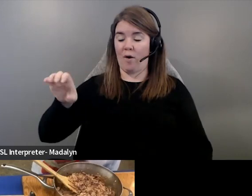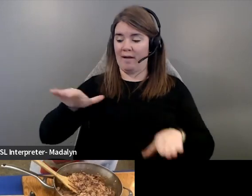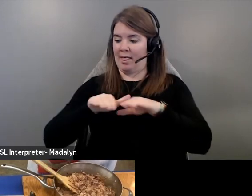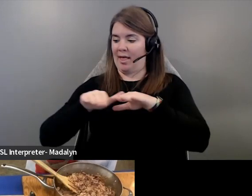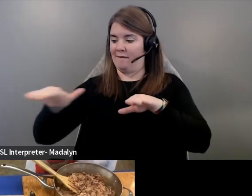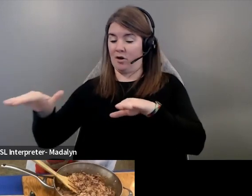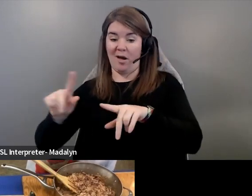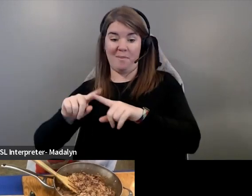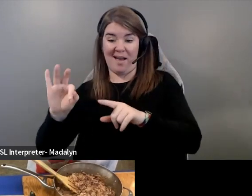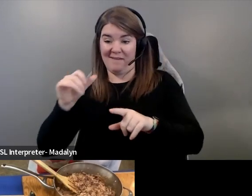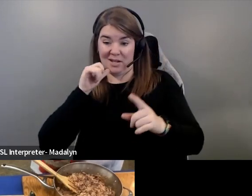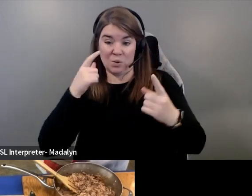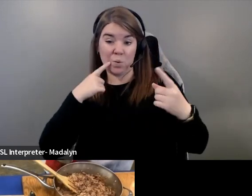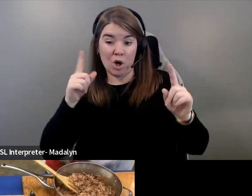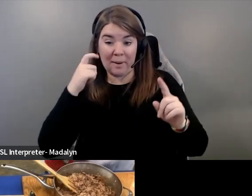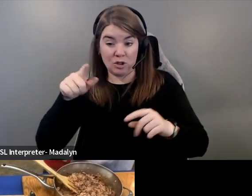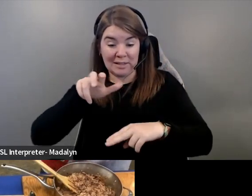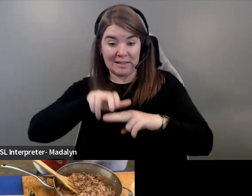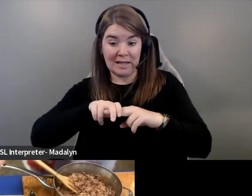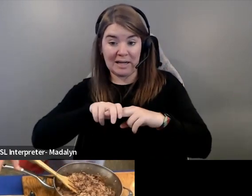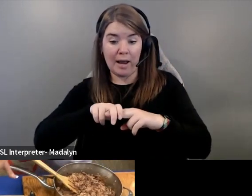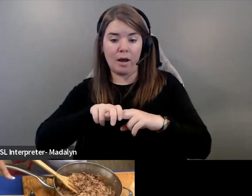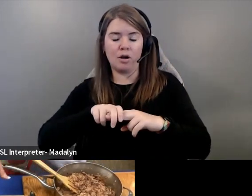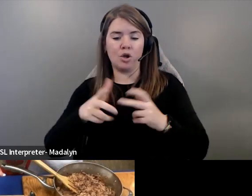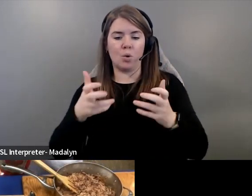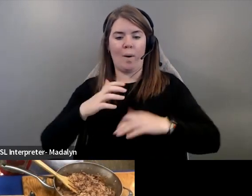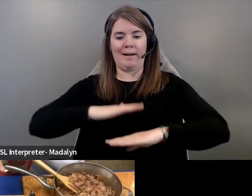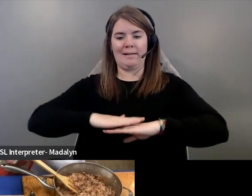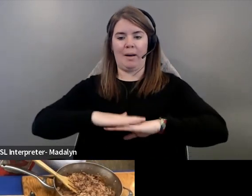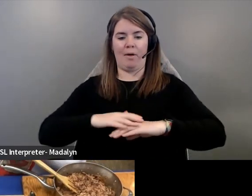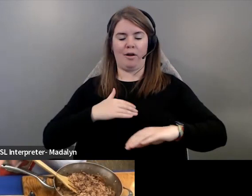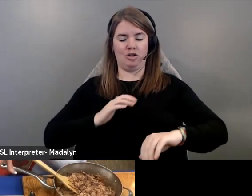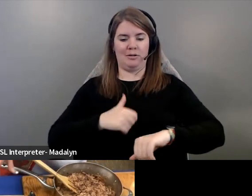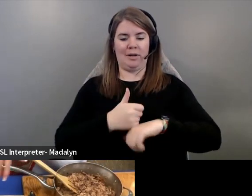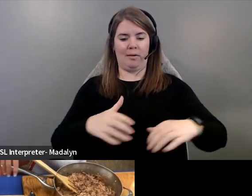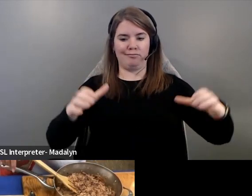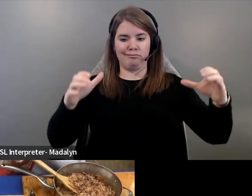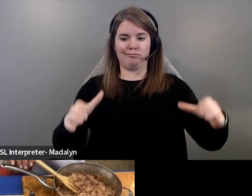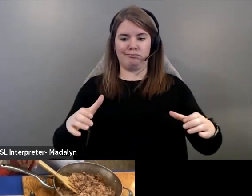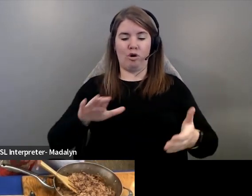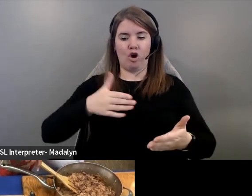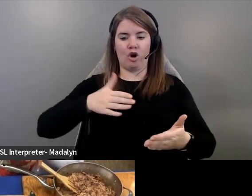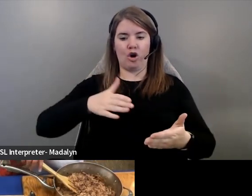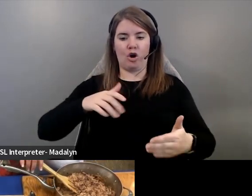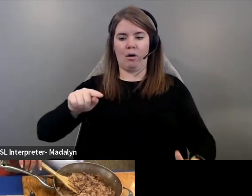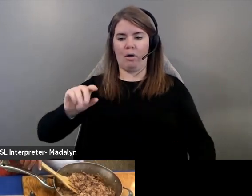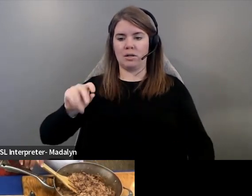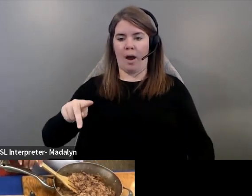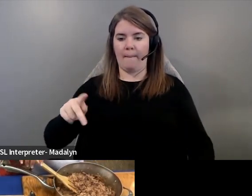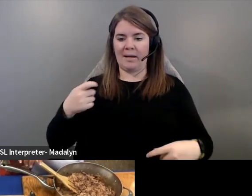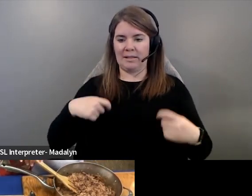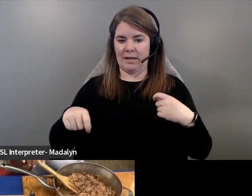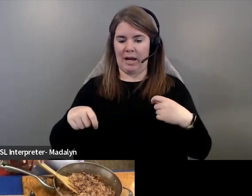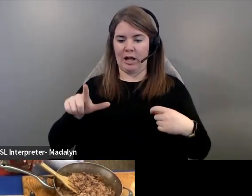height doesn't work because you're sitting down, you're going to want a table and just set up your cooktop on that instead. It's lower